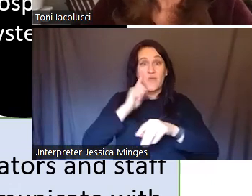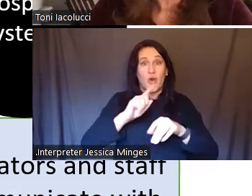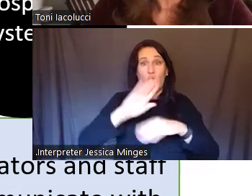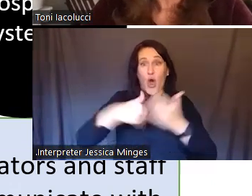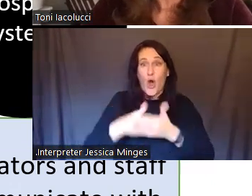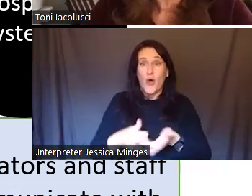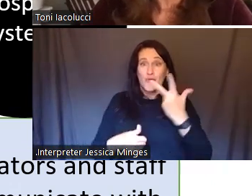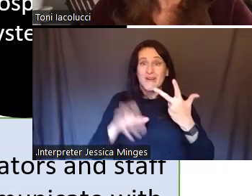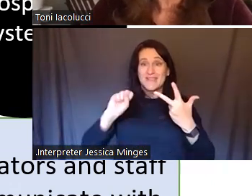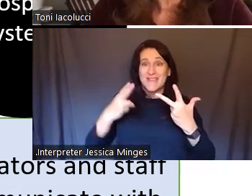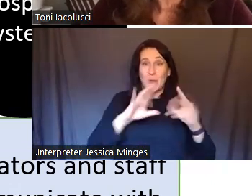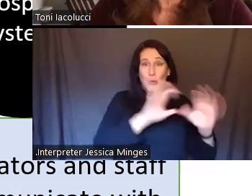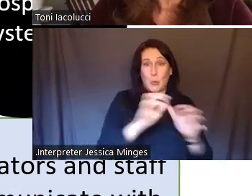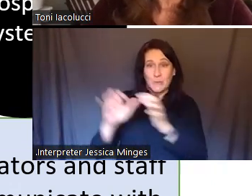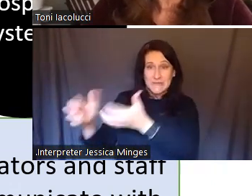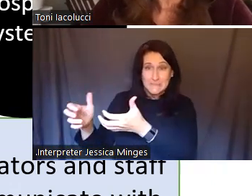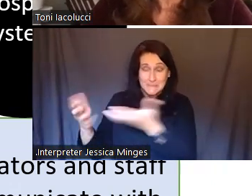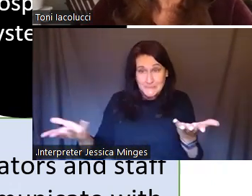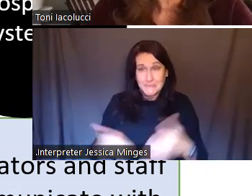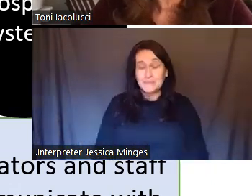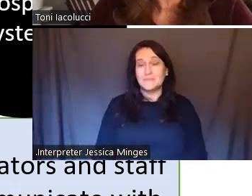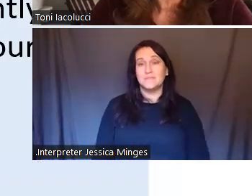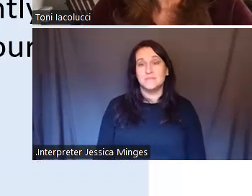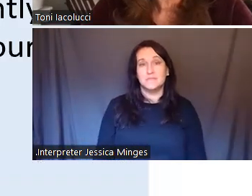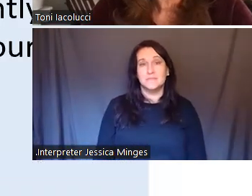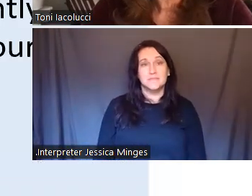stakeholder groups. Next slide, please.